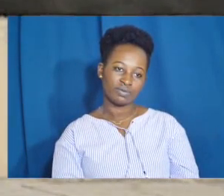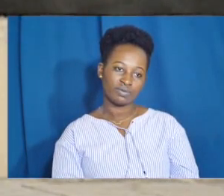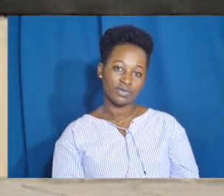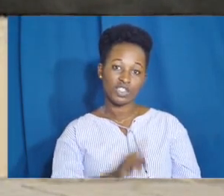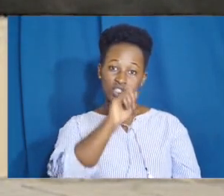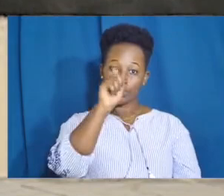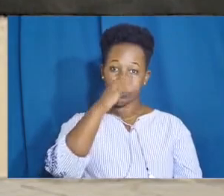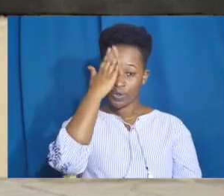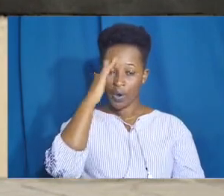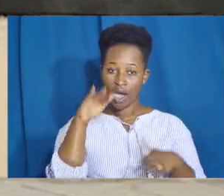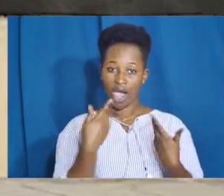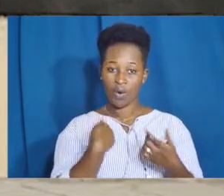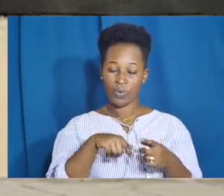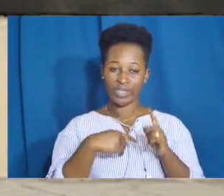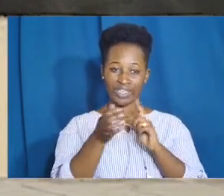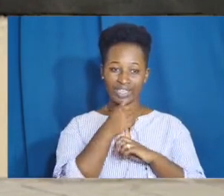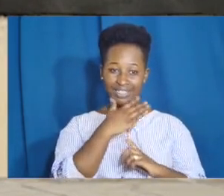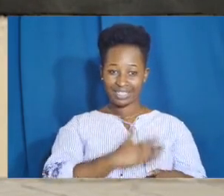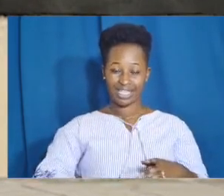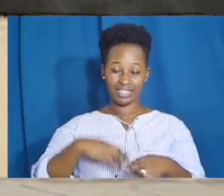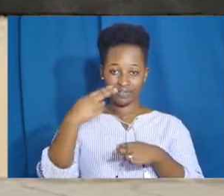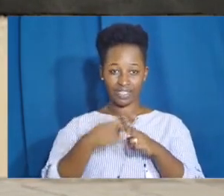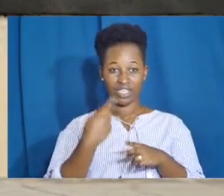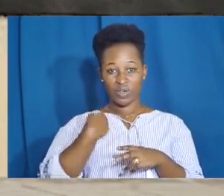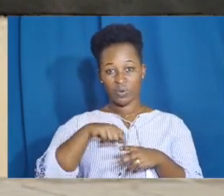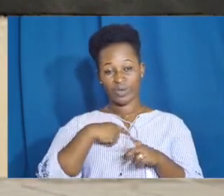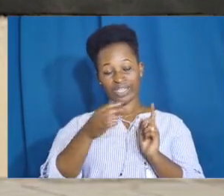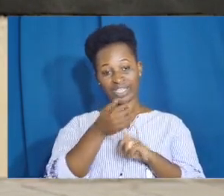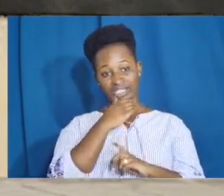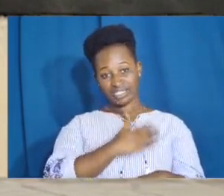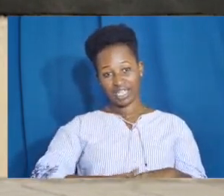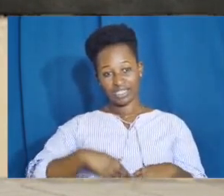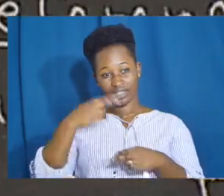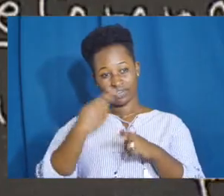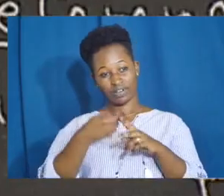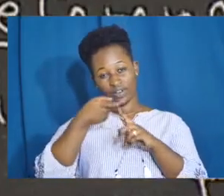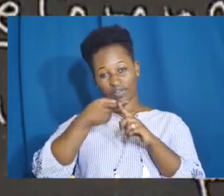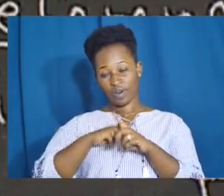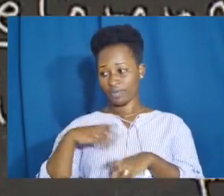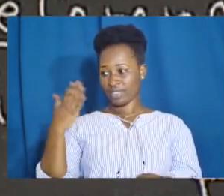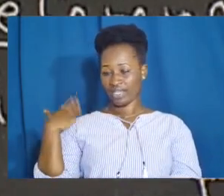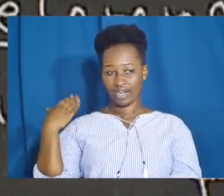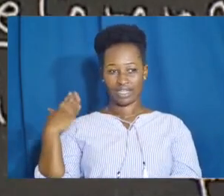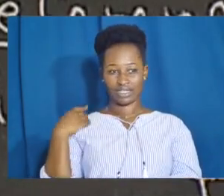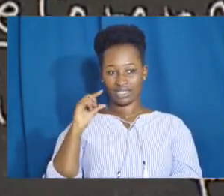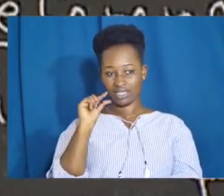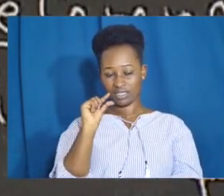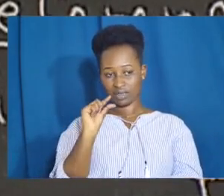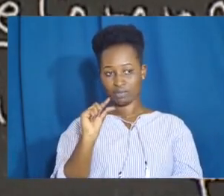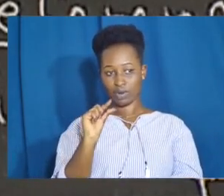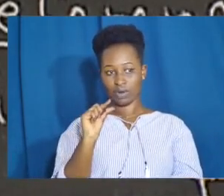Do you know how we get scientific name? We get scientific name from the last